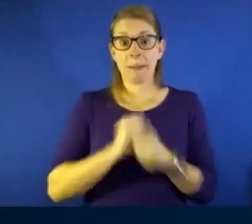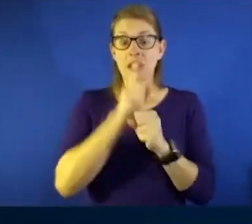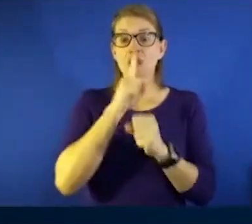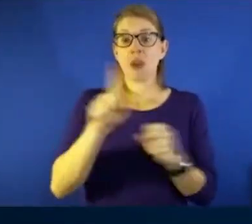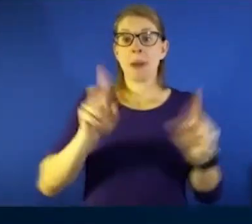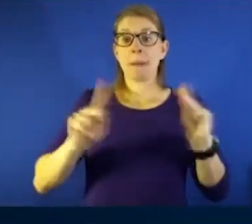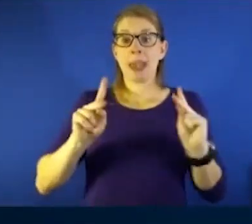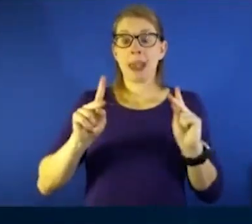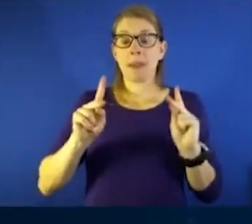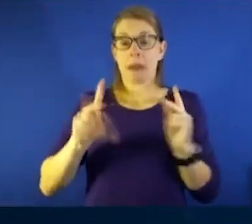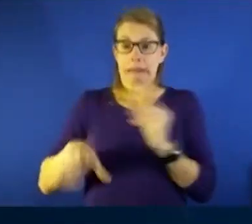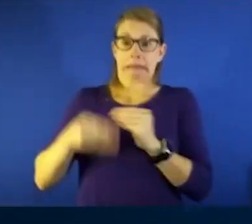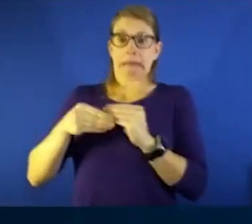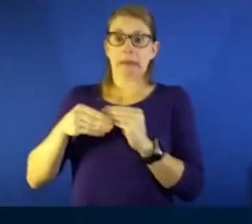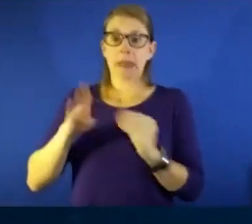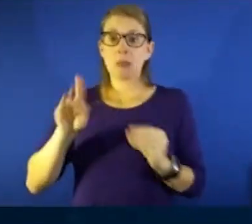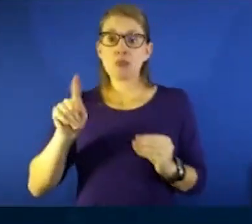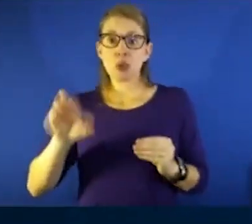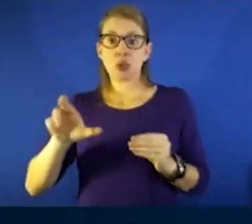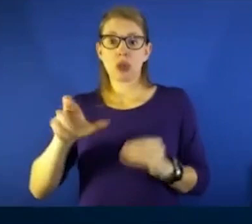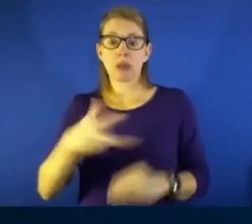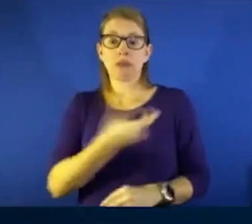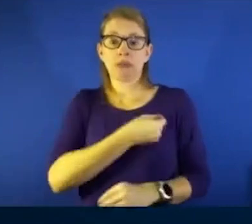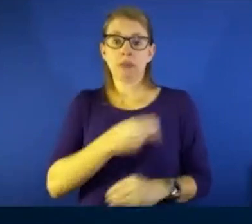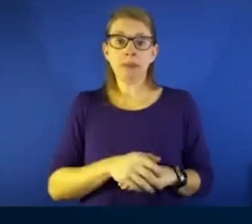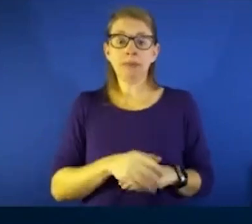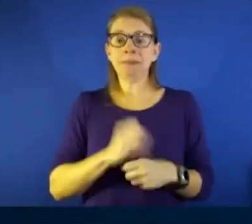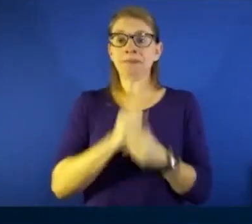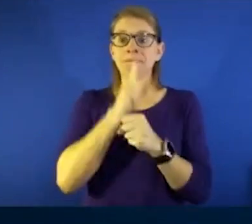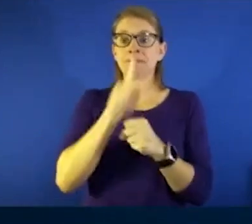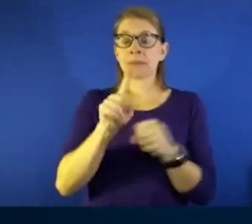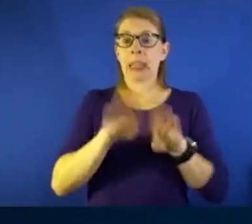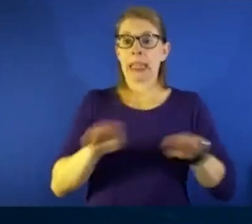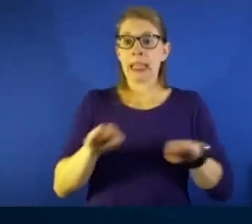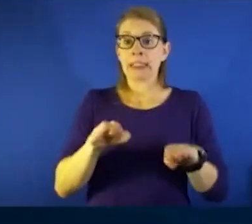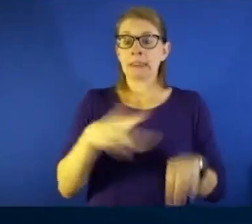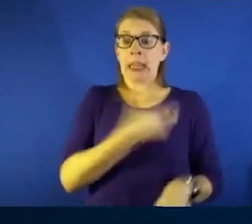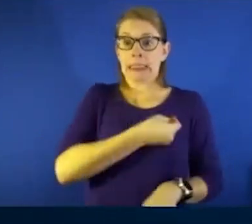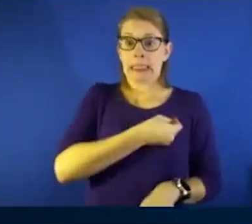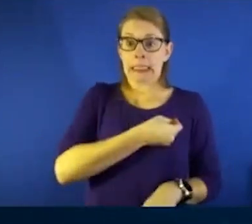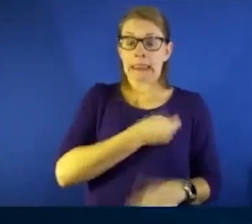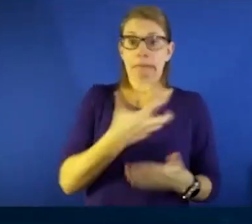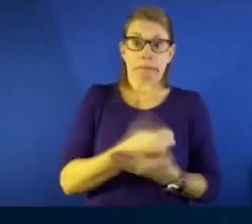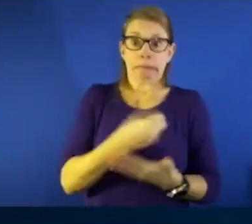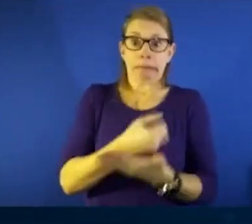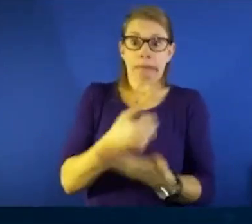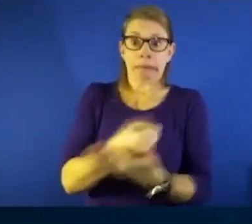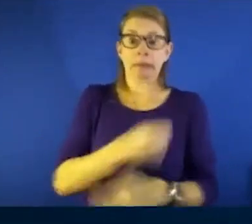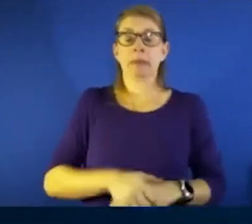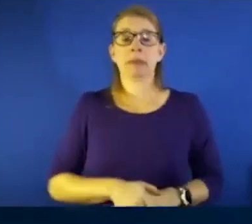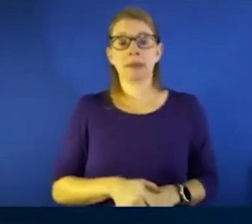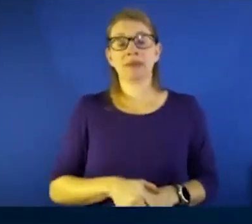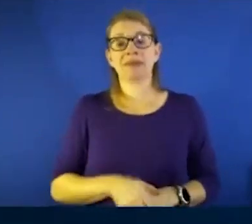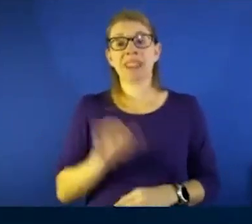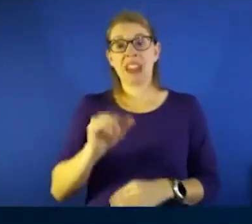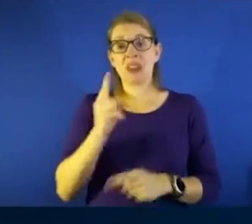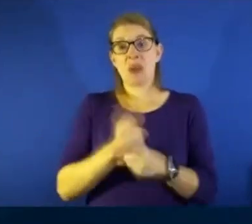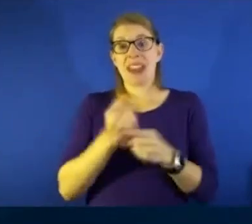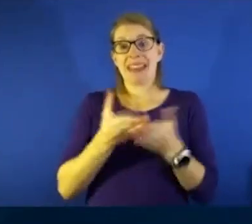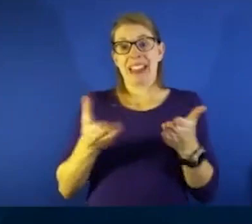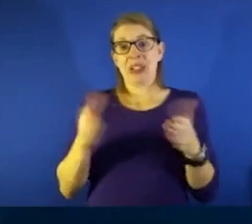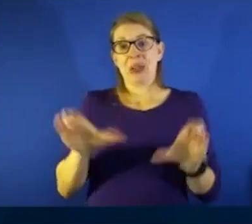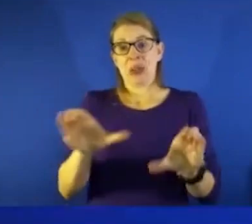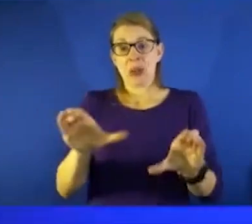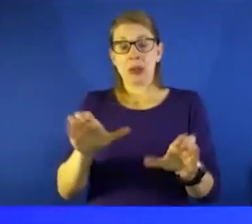boosted, making sure that we've got kids vaccinated. It's the right thing to do. People want to have some sense of normalcy around the holidays.